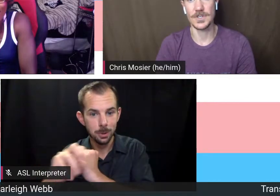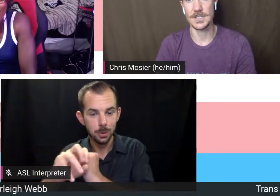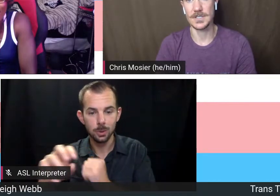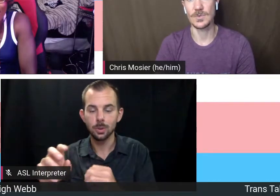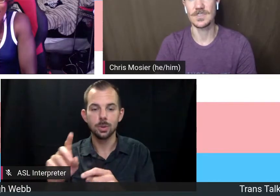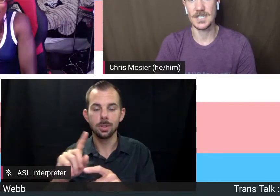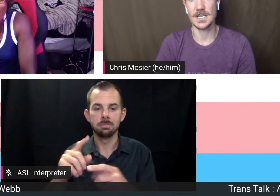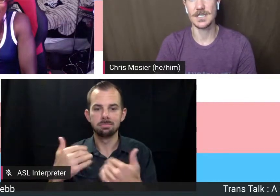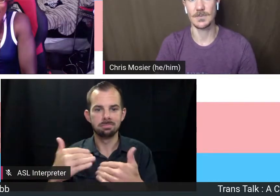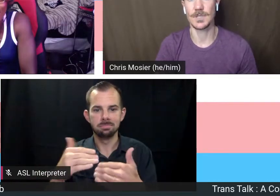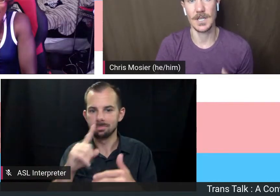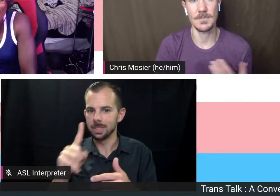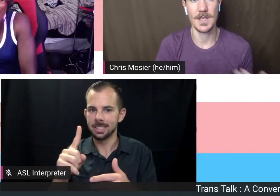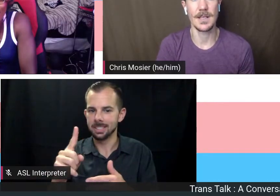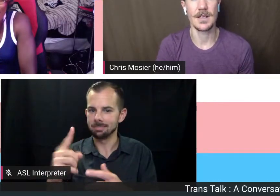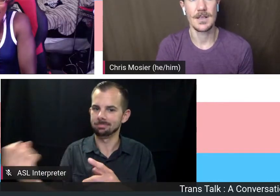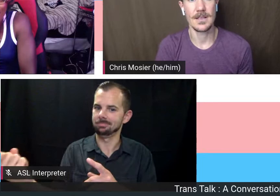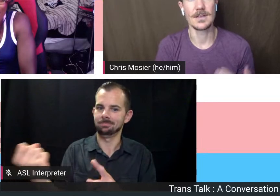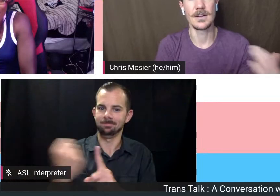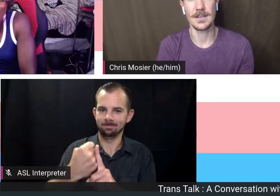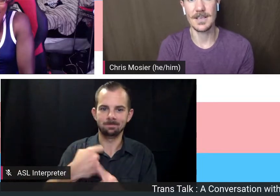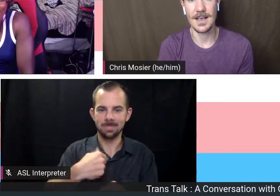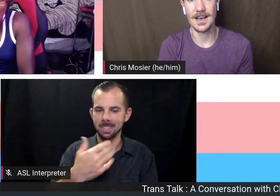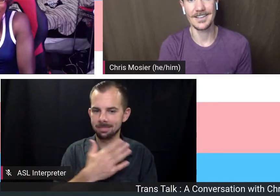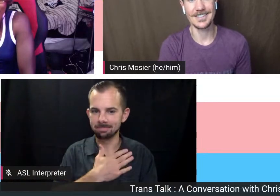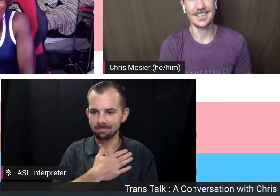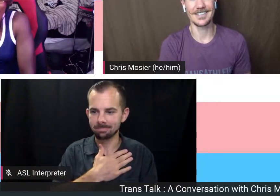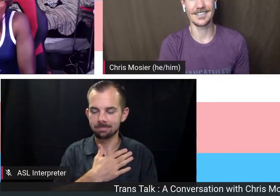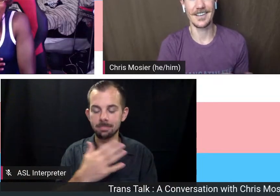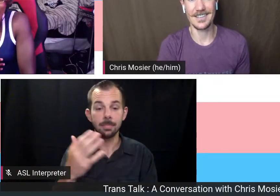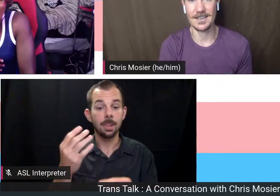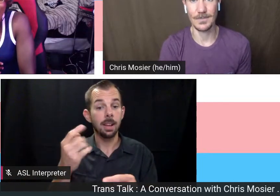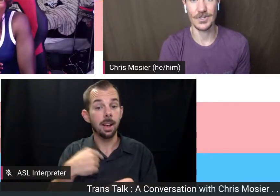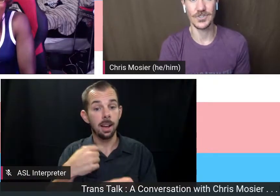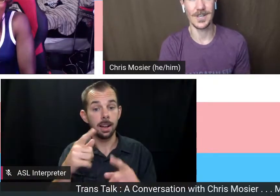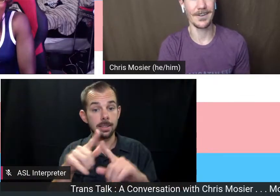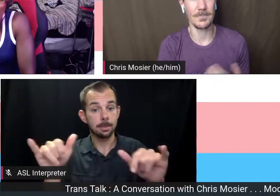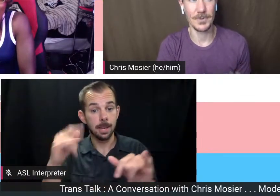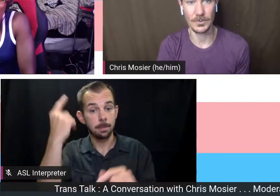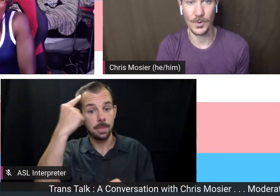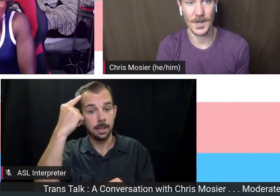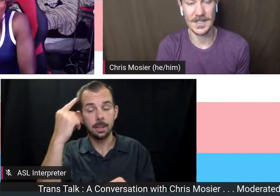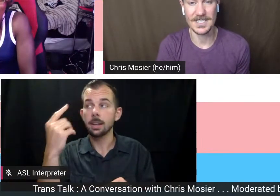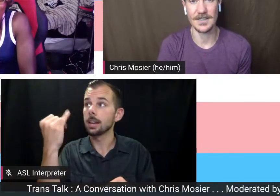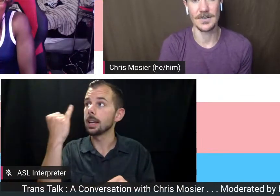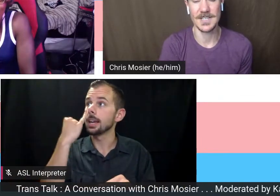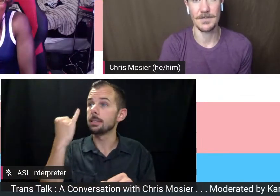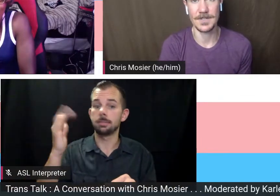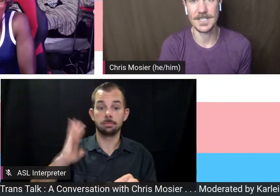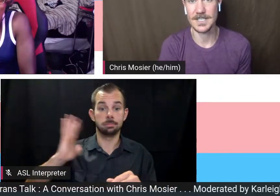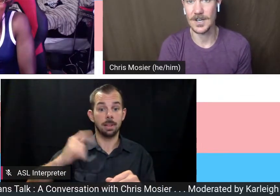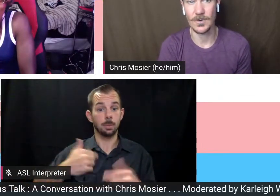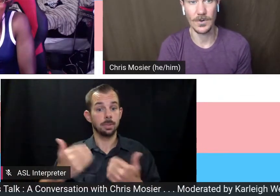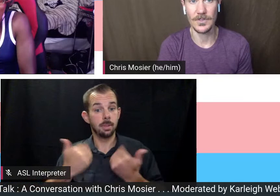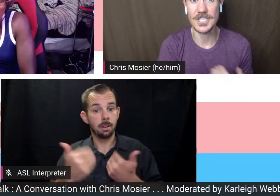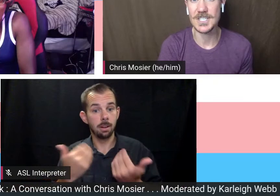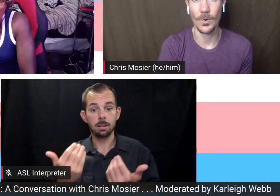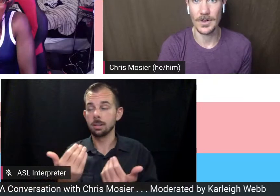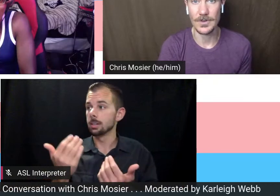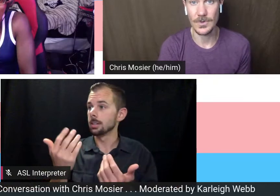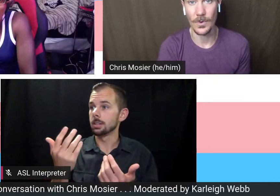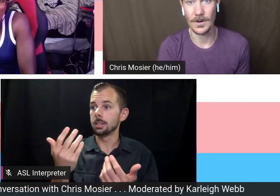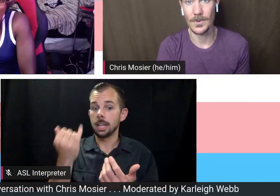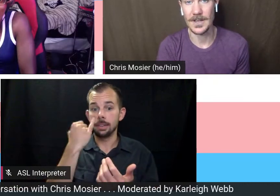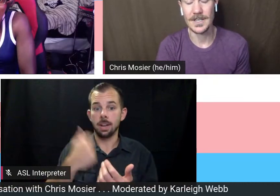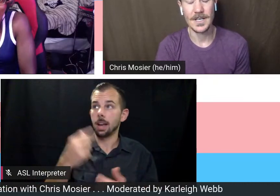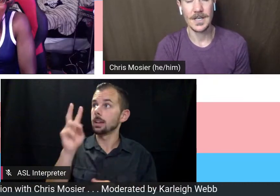young person to have seen someone like me in a Nike ad, in a Nike commercial, on a billboard in the center of San Francisco, or in the store